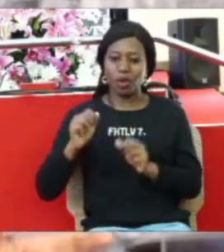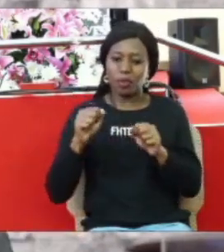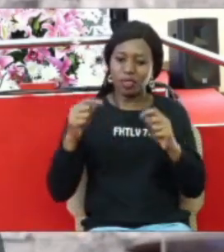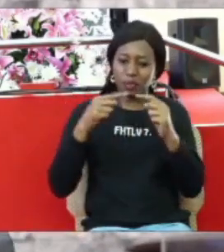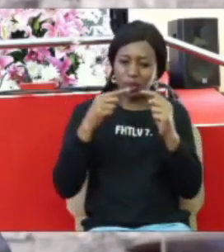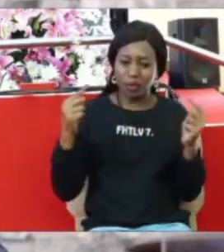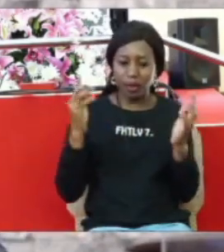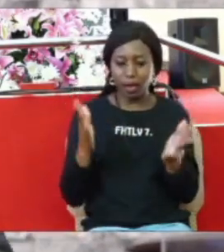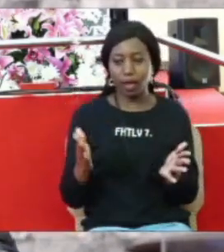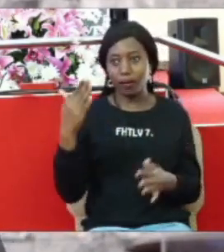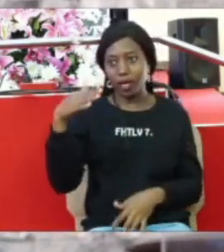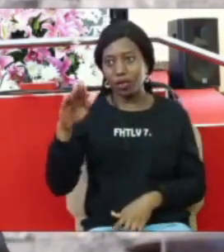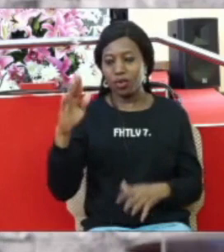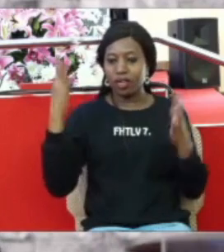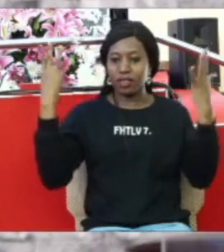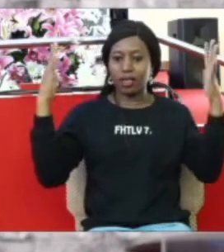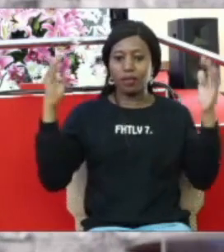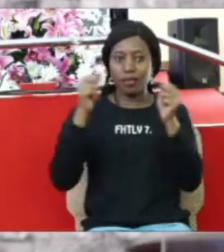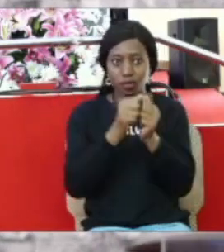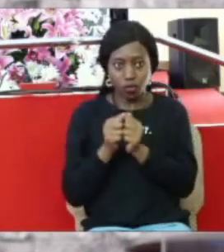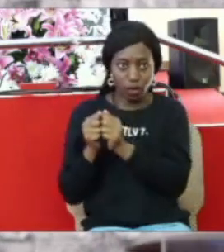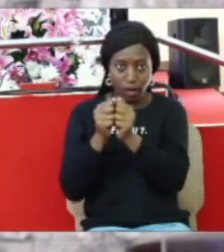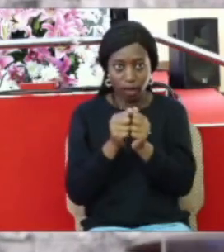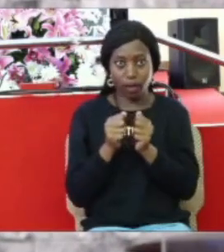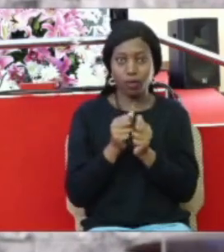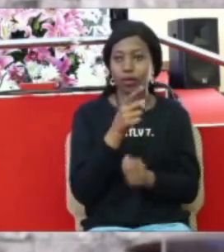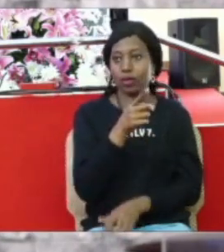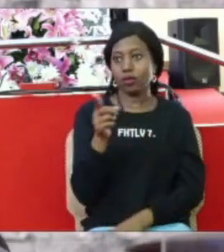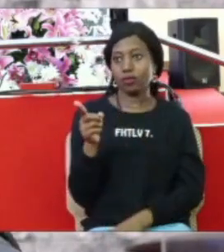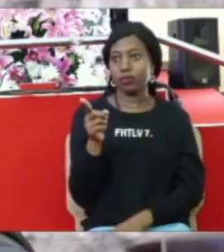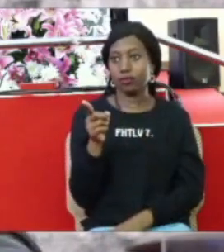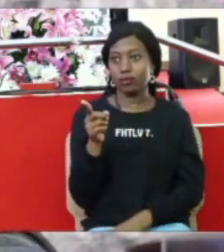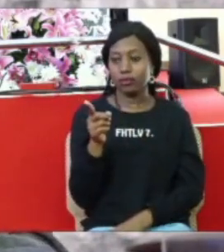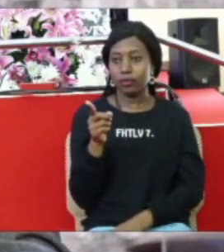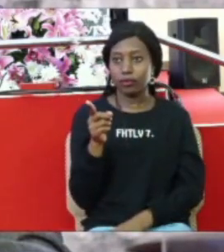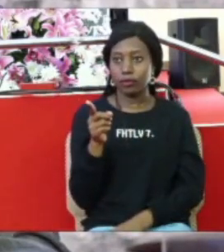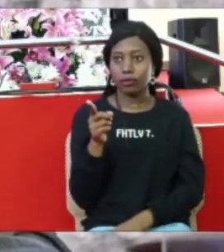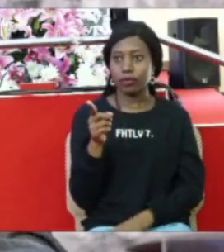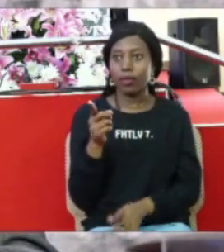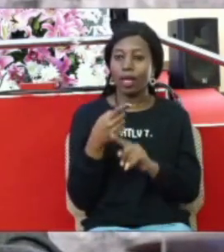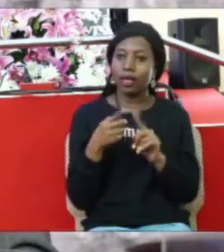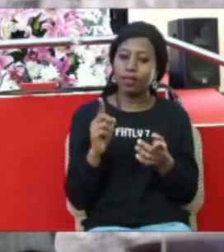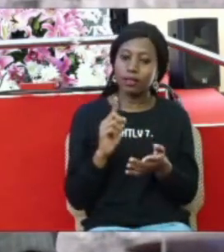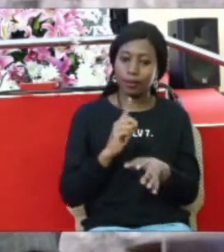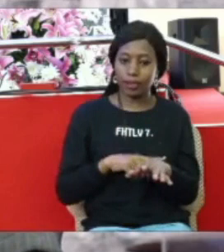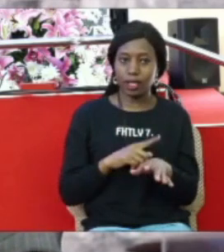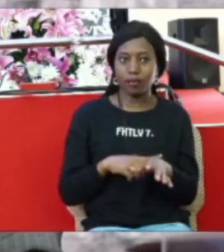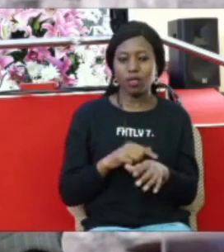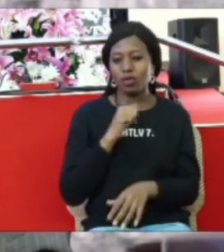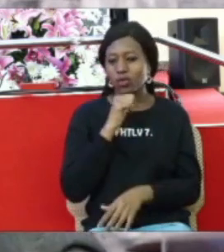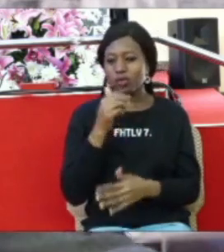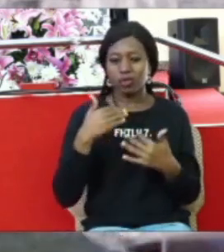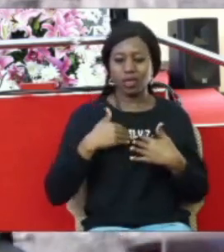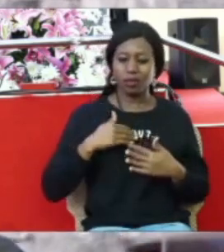even tell you, me, I'm behind you. But you know, sometimes I don't need you behind me. Sometimes I need you in front of me. Sometimes I